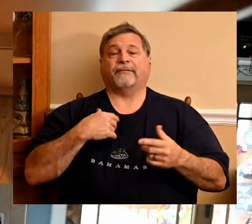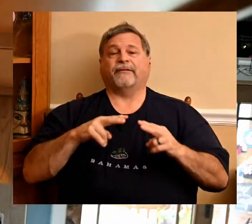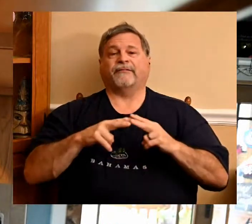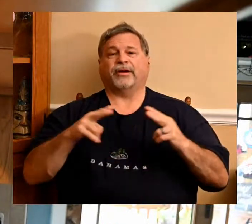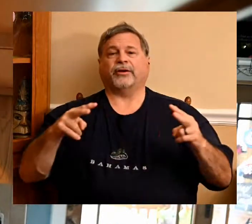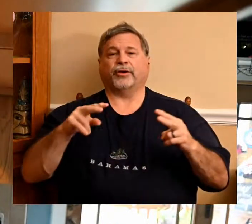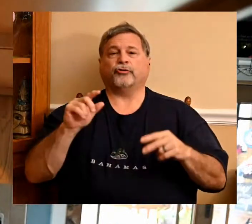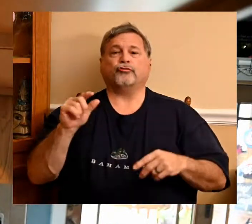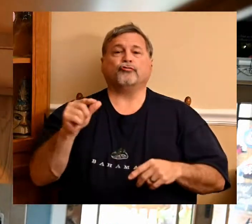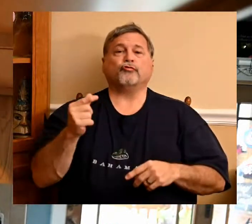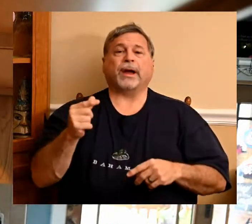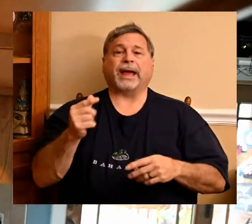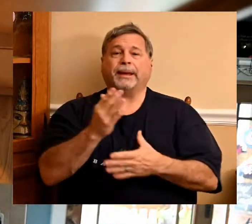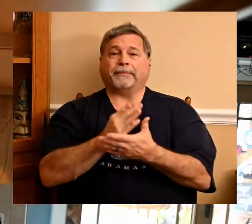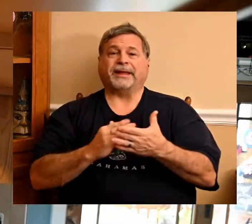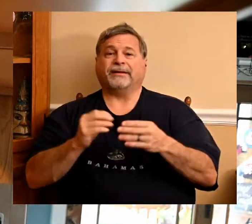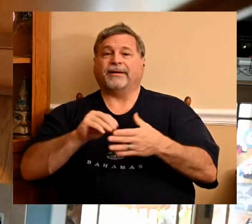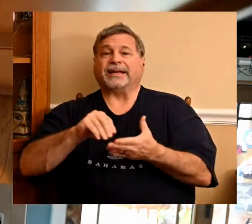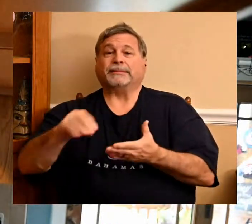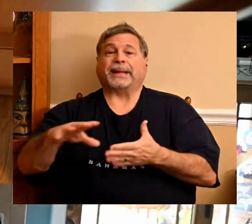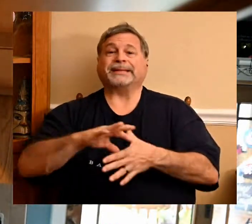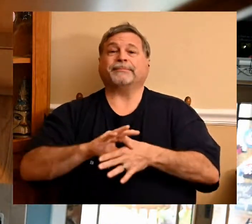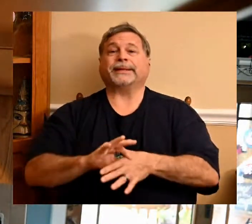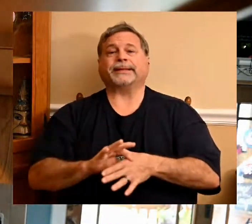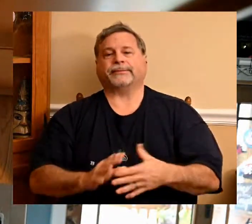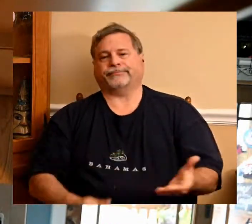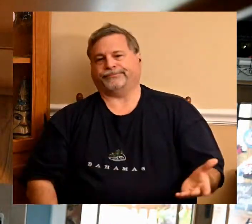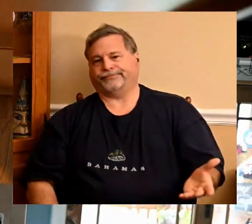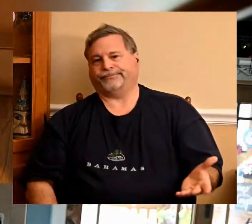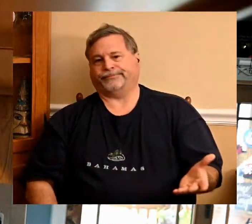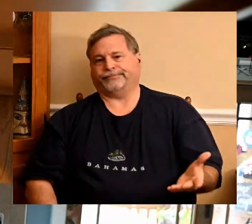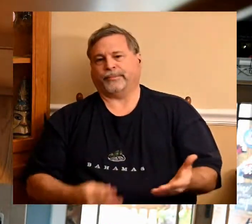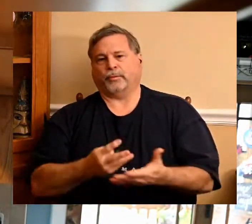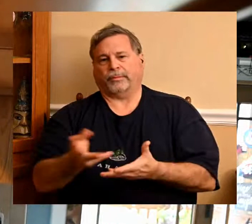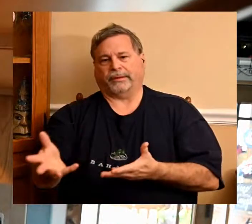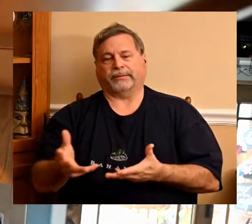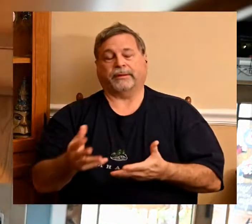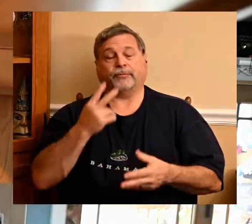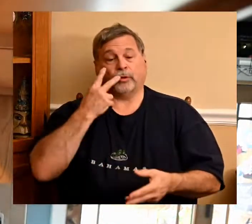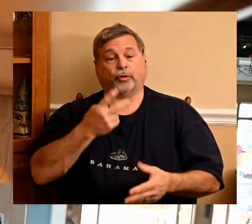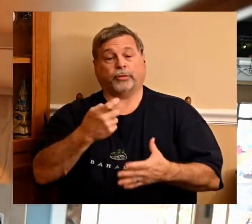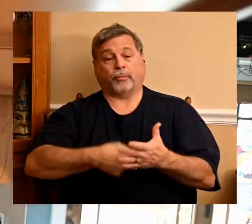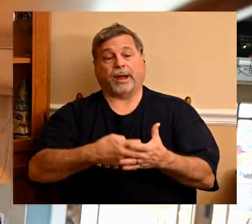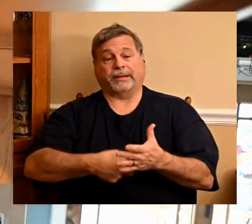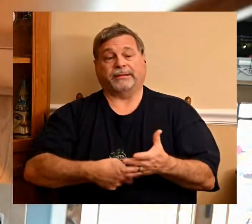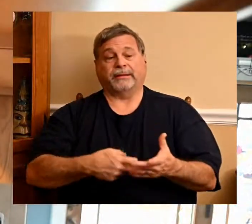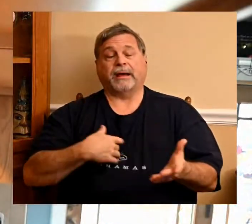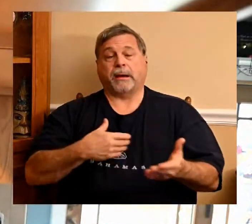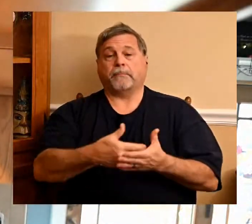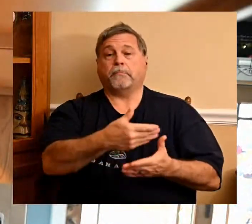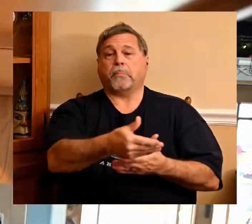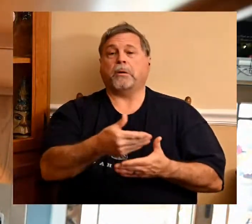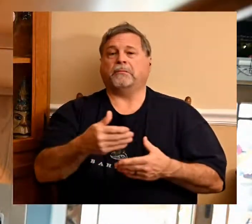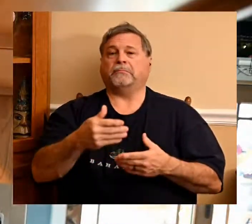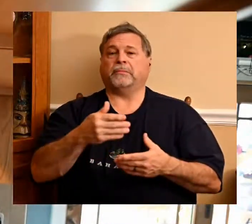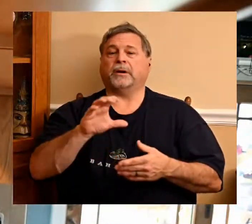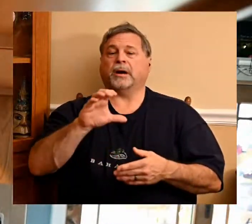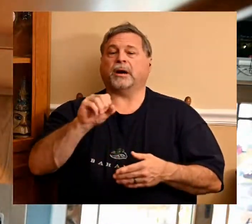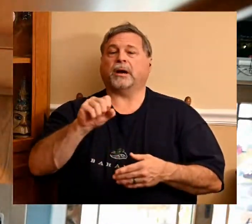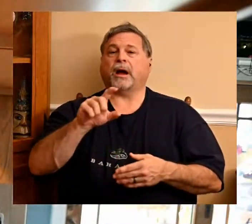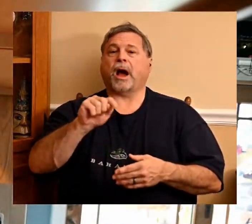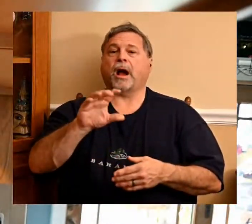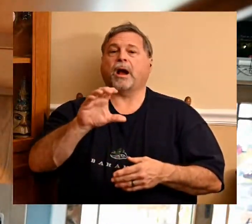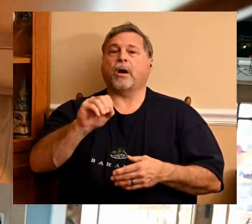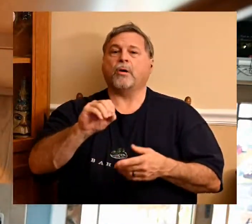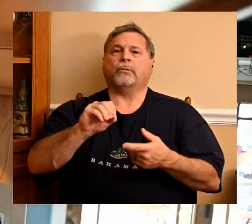with a gray piece of expensive meat. Now, when you're looking at the price of these things, I got this at Costco, and